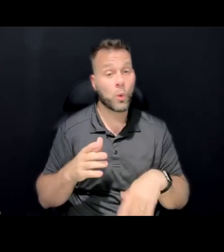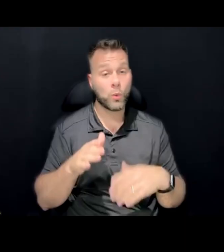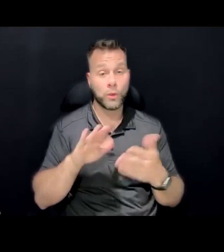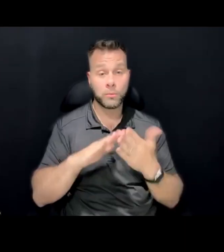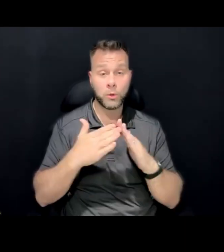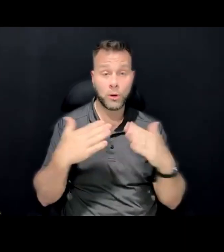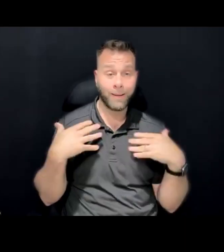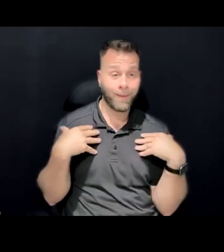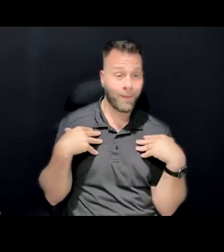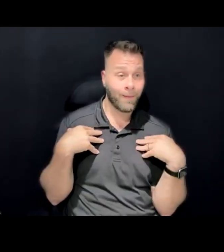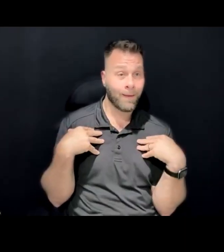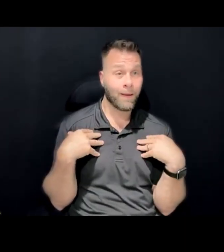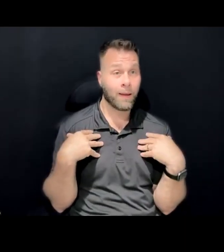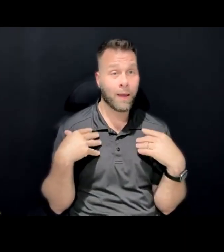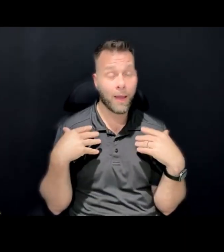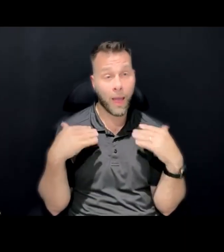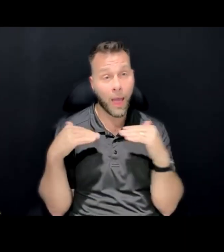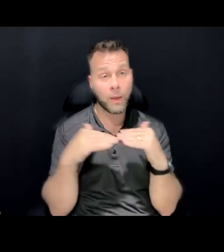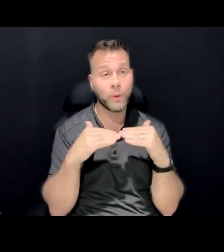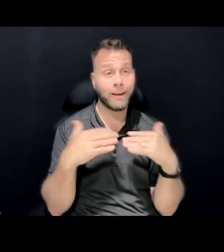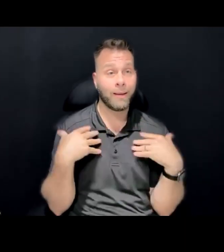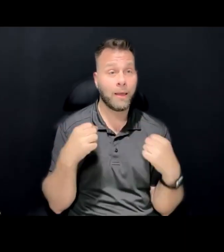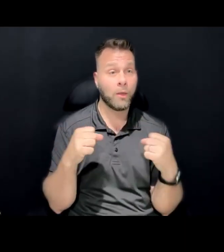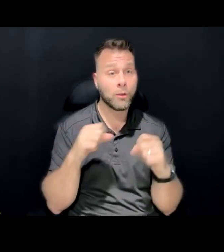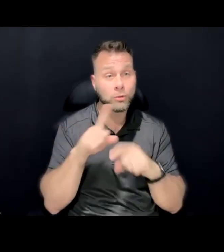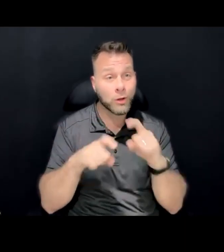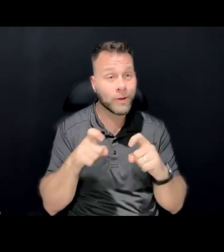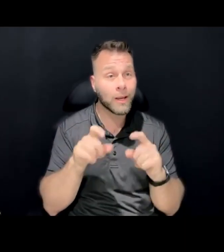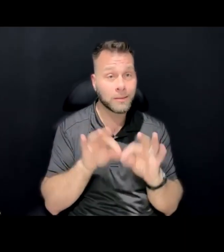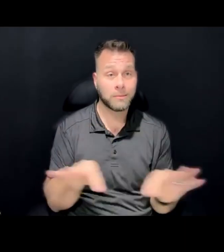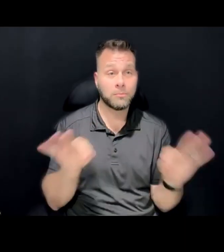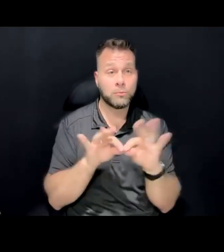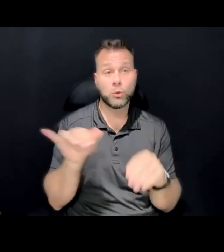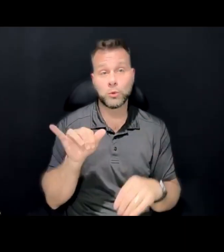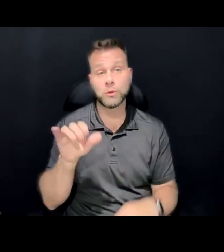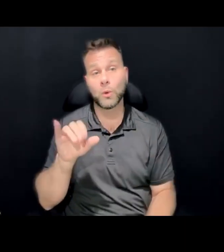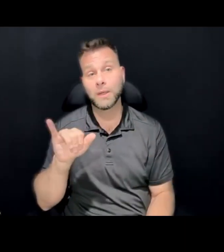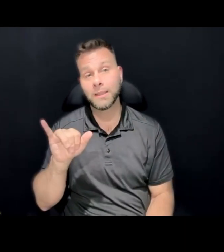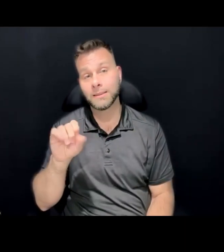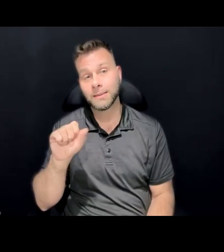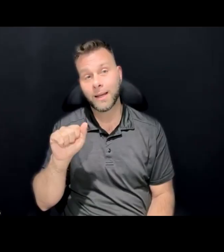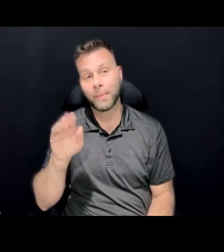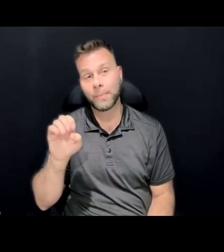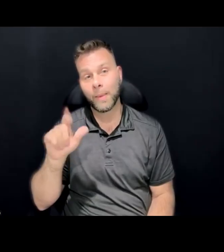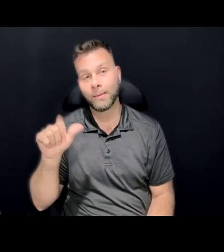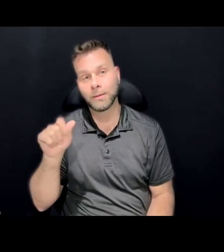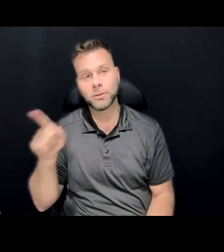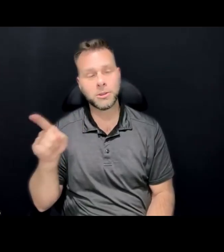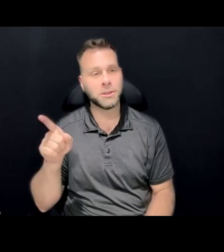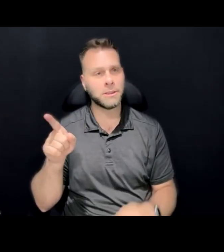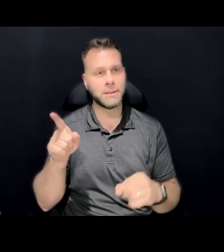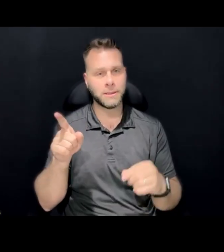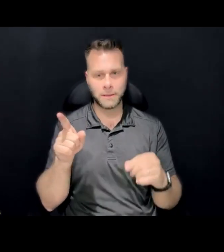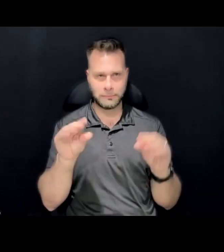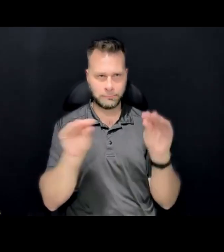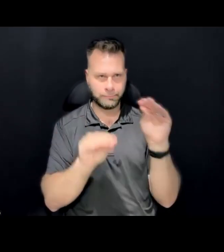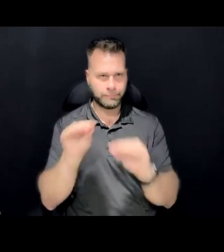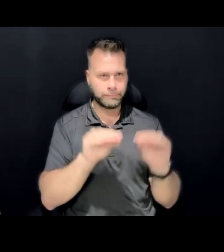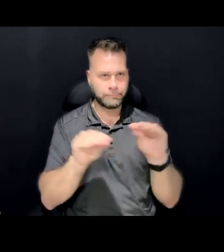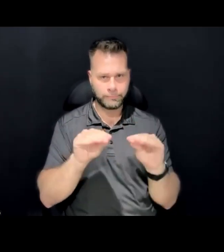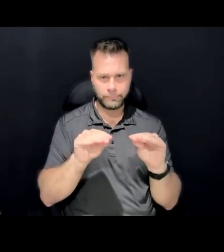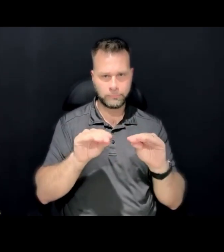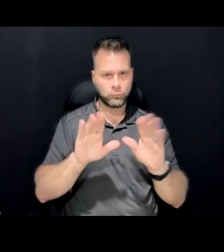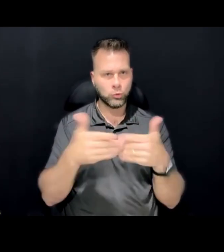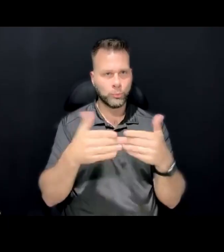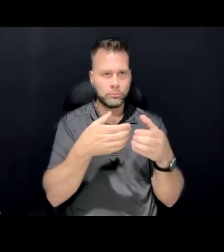that potentially be helpful to you too? So Isabella has been working her magic in the background, and I think you're going to see it pop up soon to